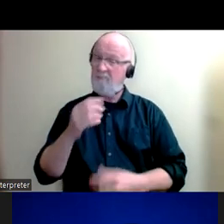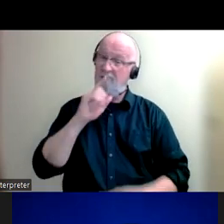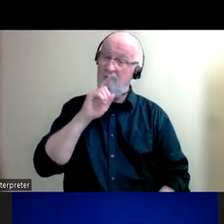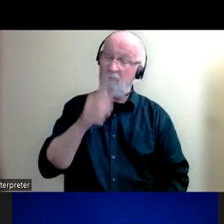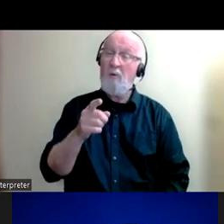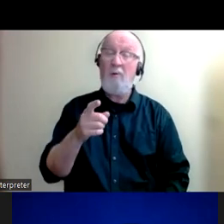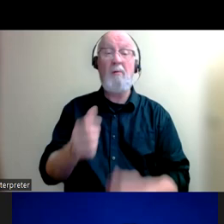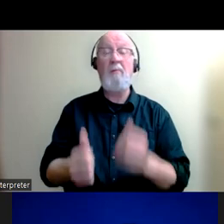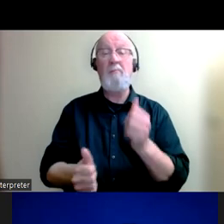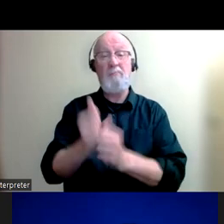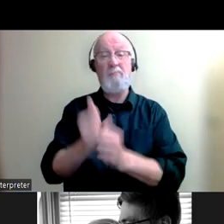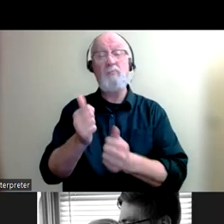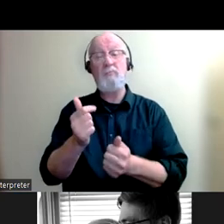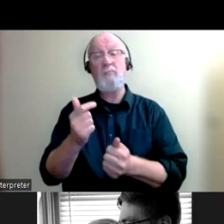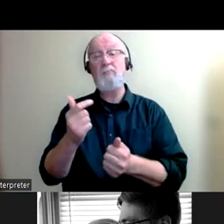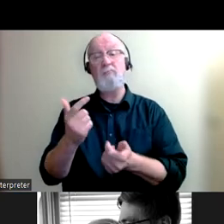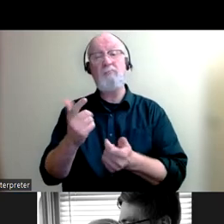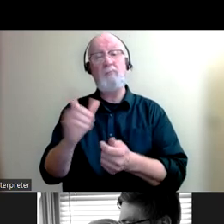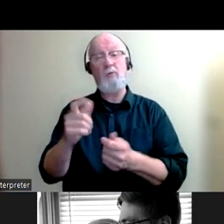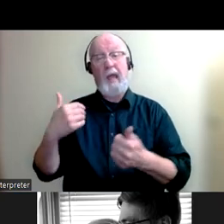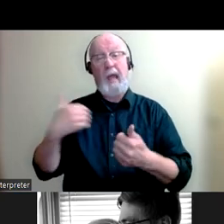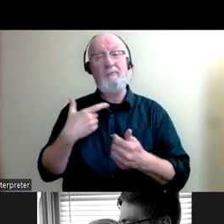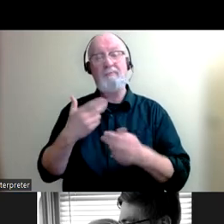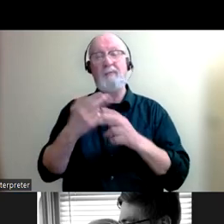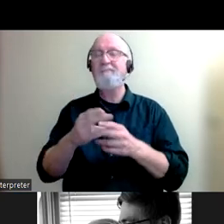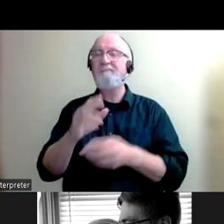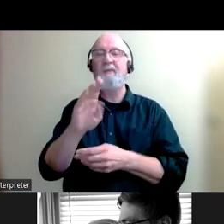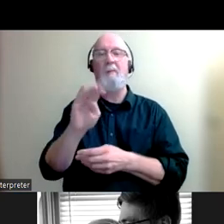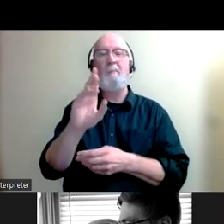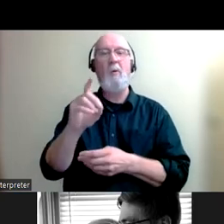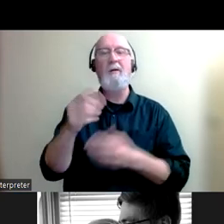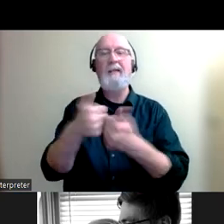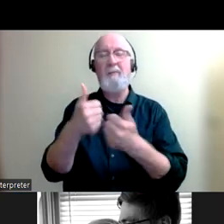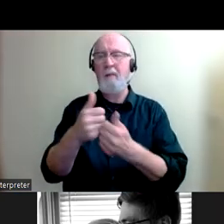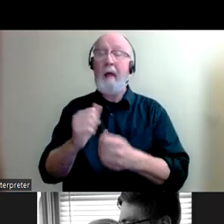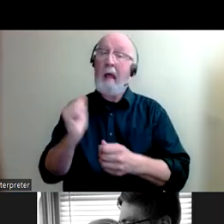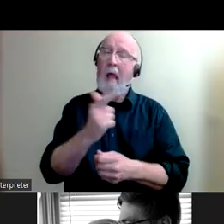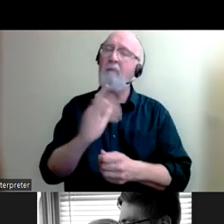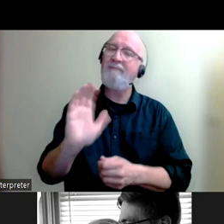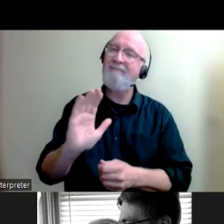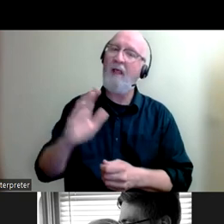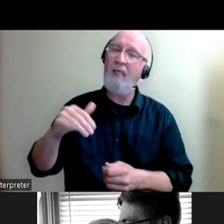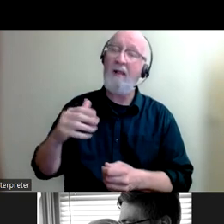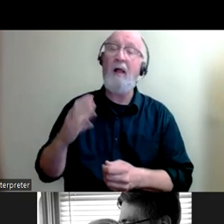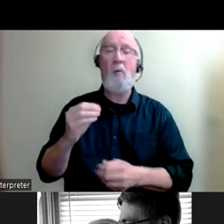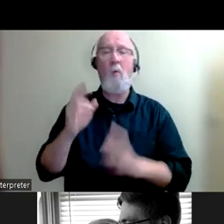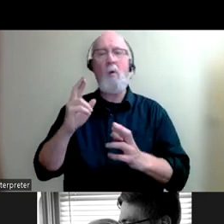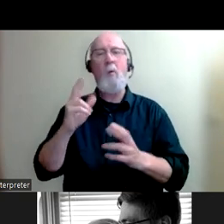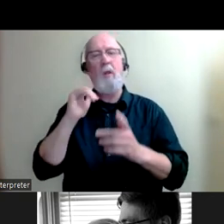most location does have board games. Not all of our branches at the moment, but we are hoping to get more and more